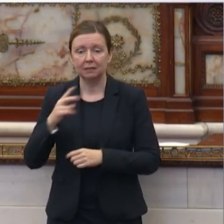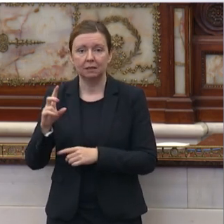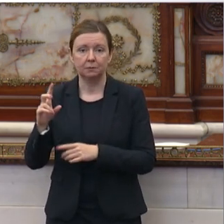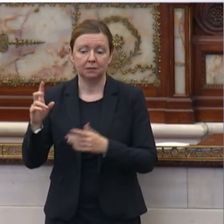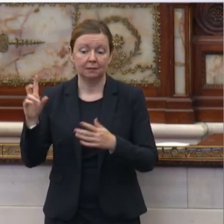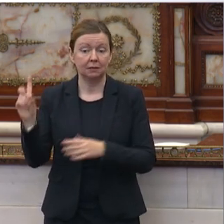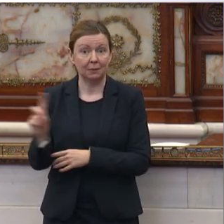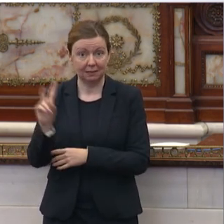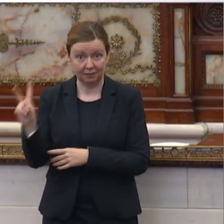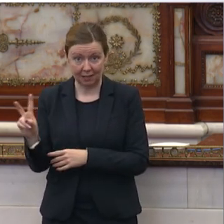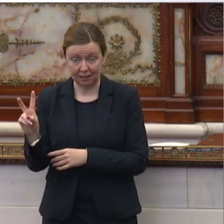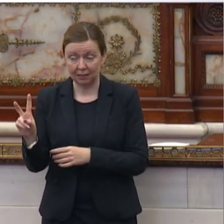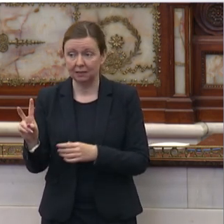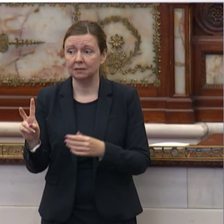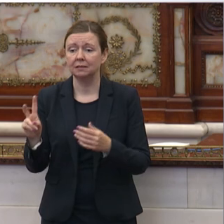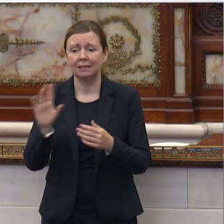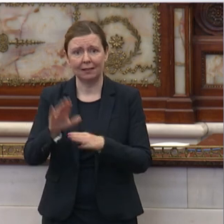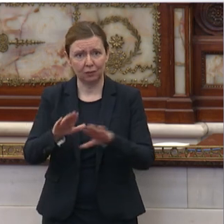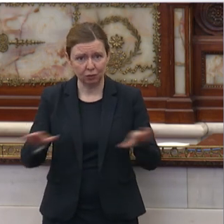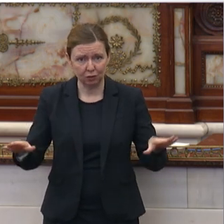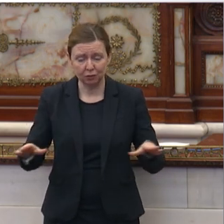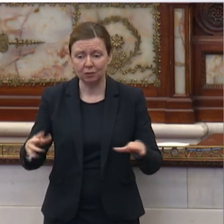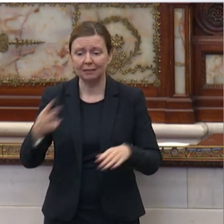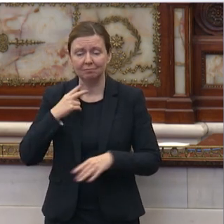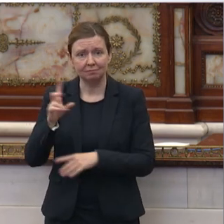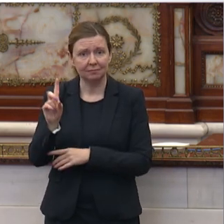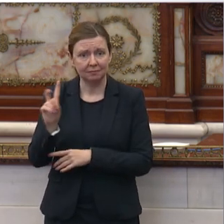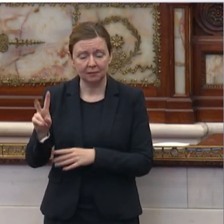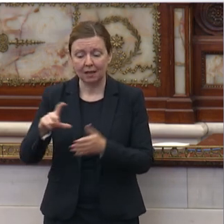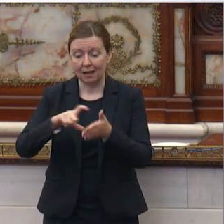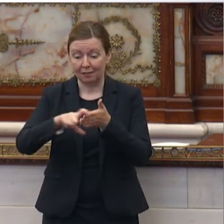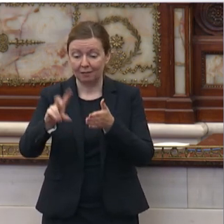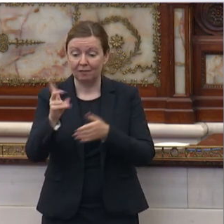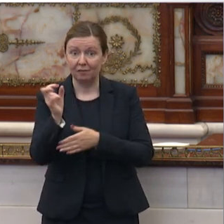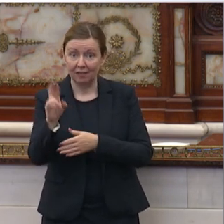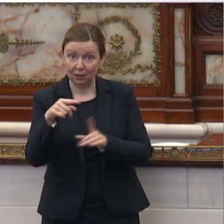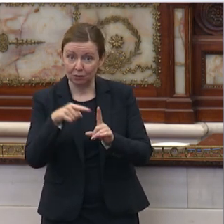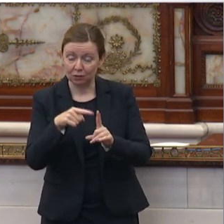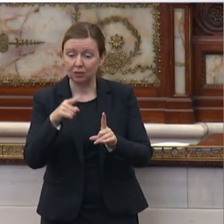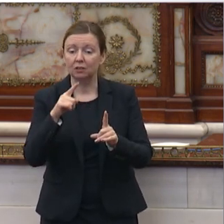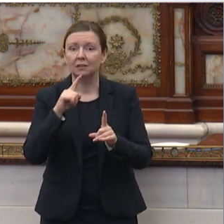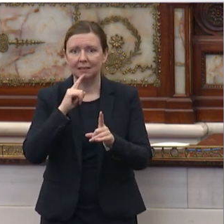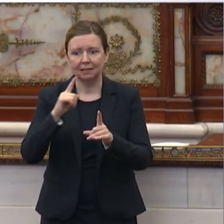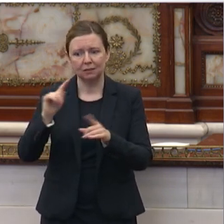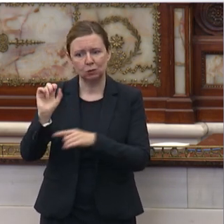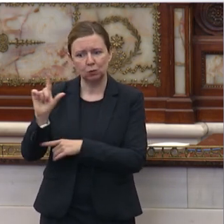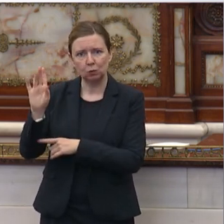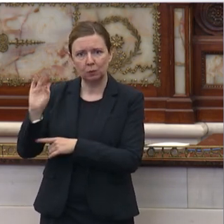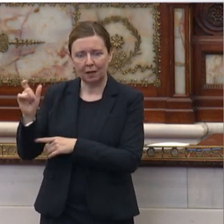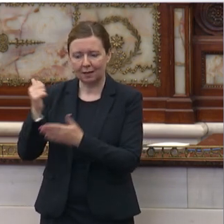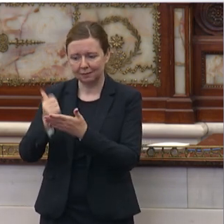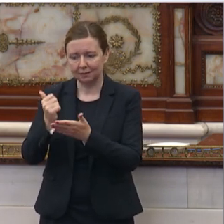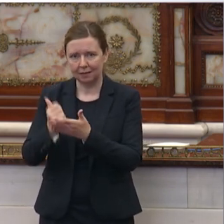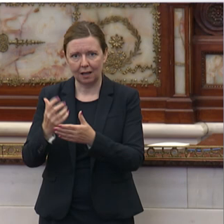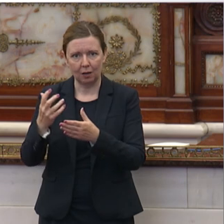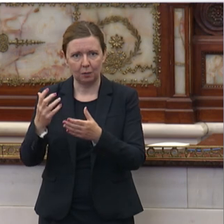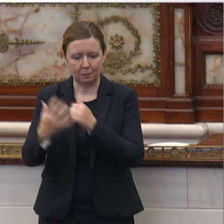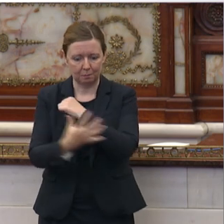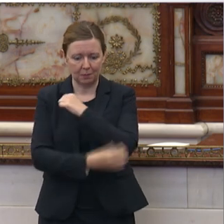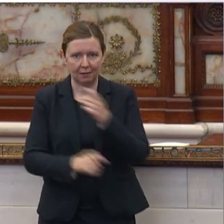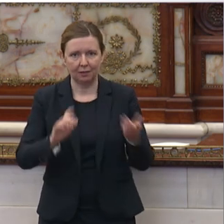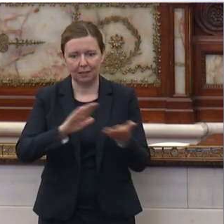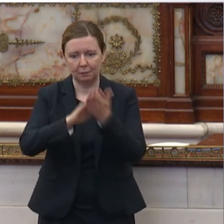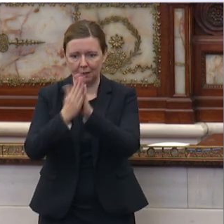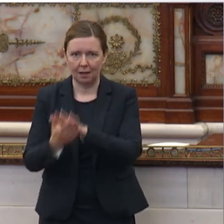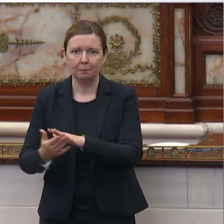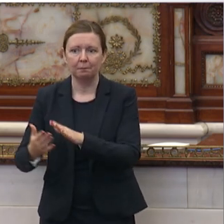of domestic violence and their children. A voucher to me is a toolbox in ending poverty, intergenerational